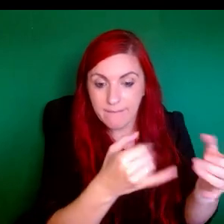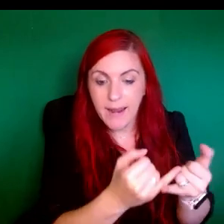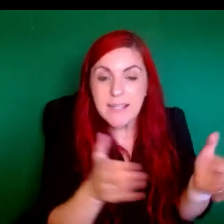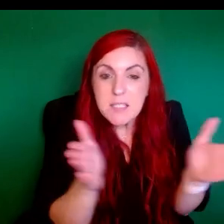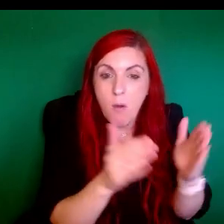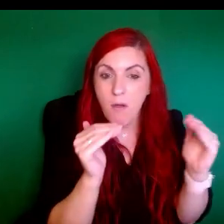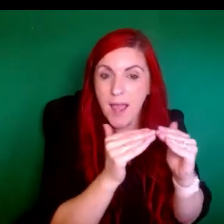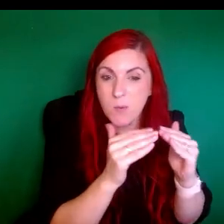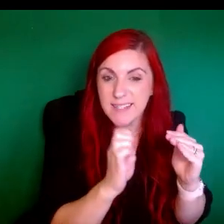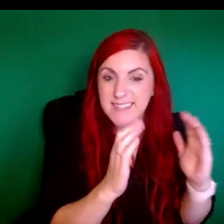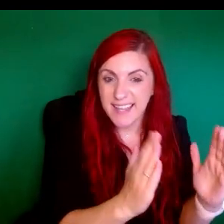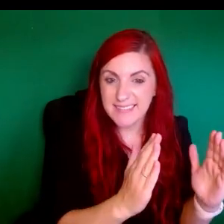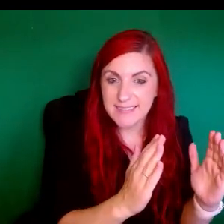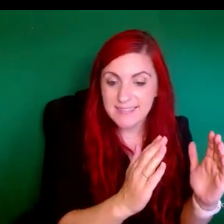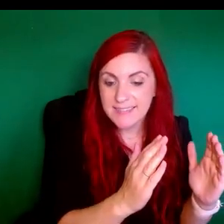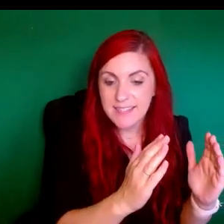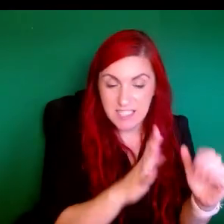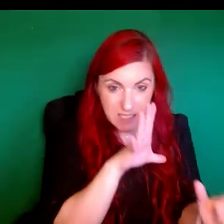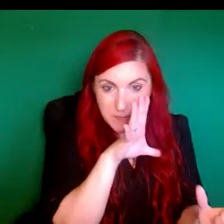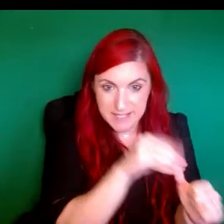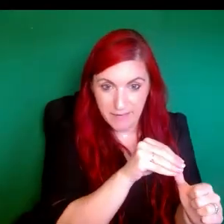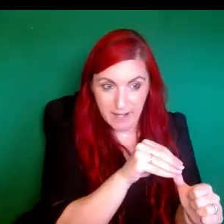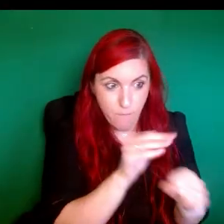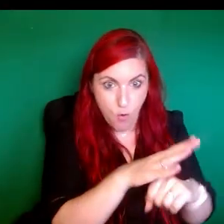for that purpose. But they find